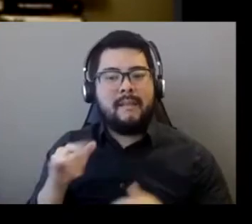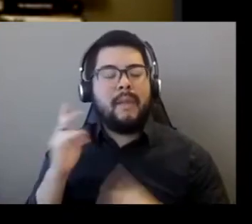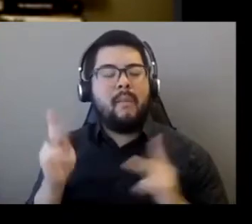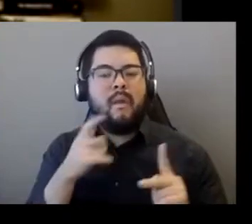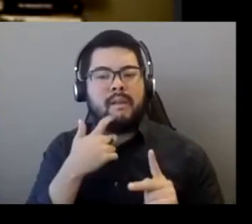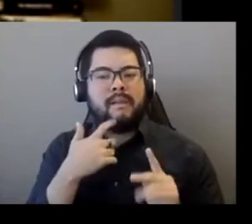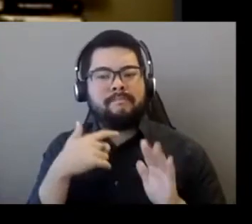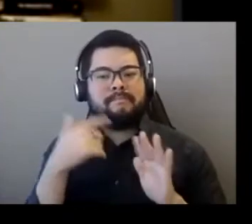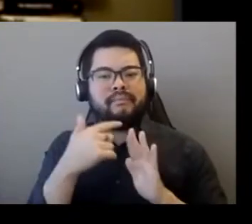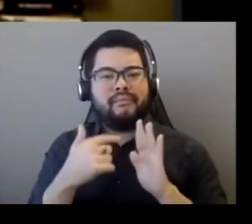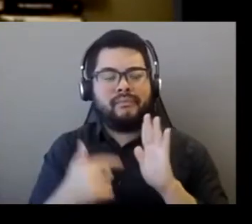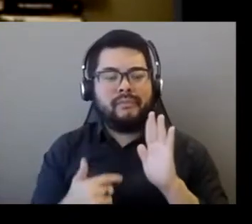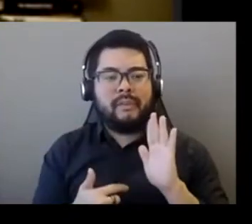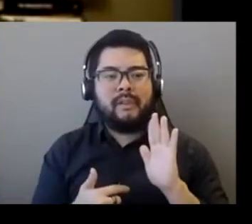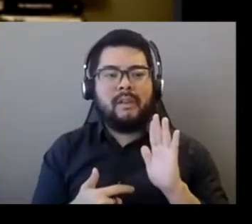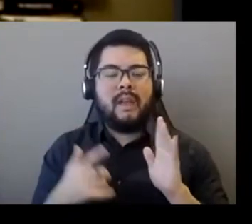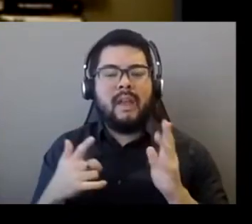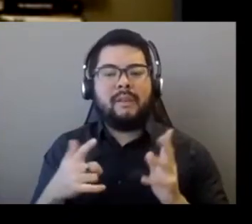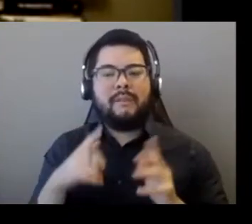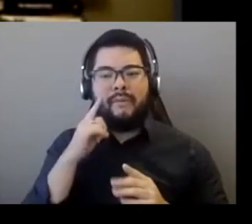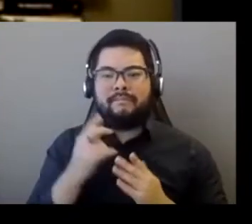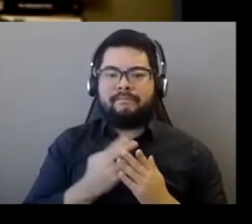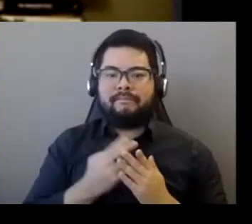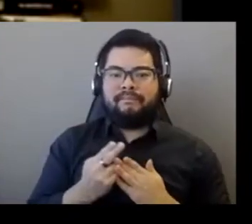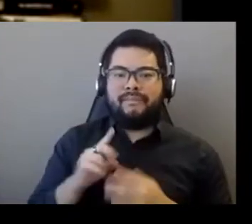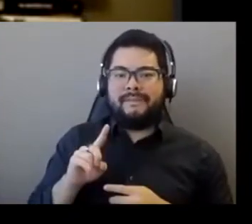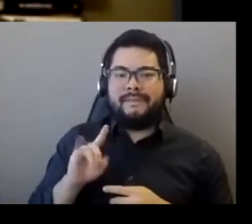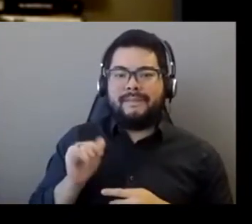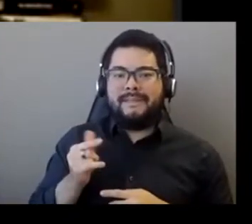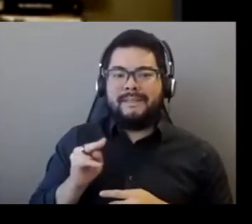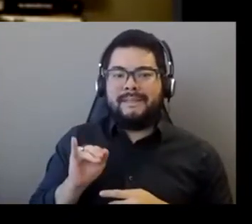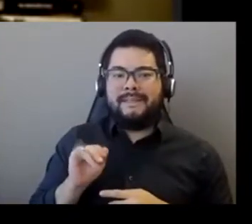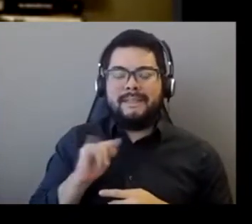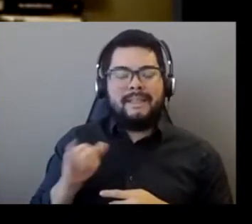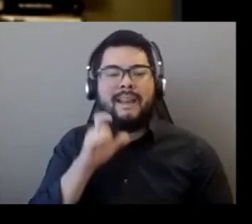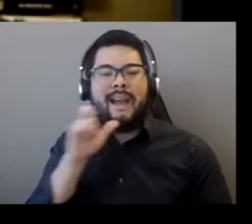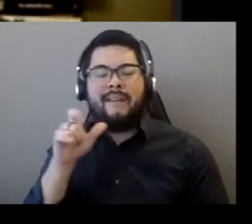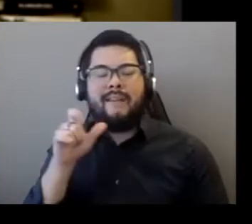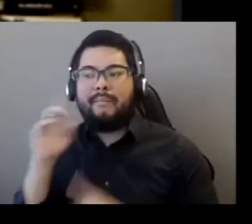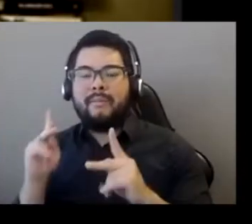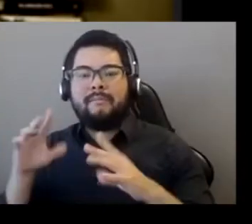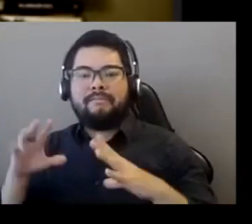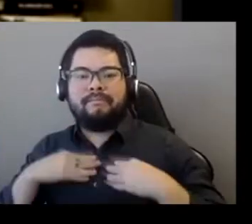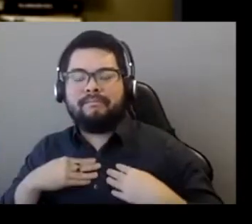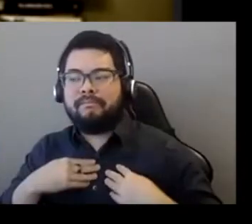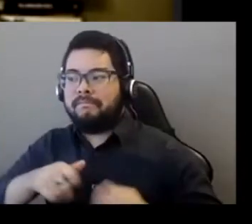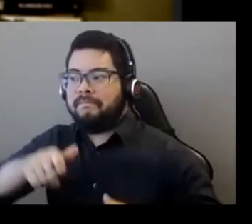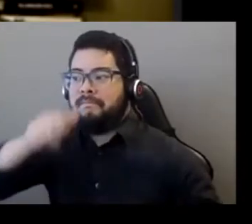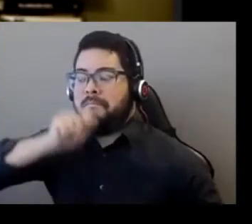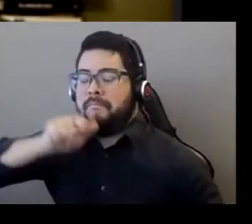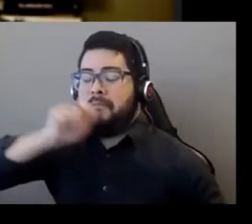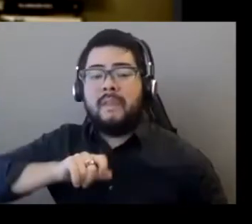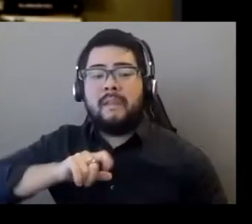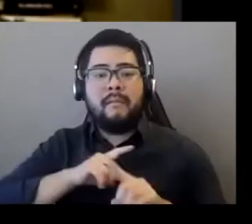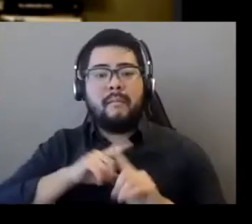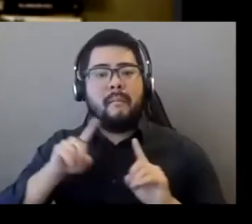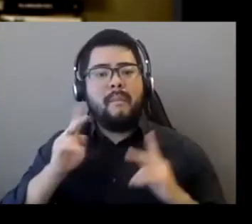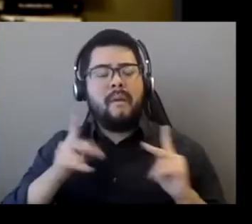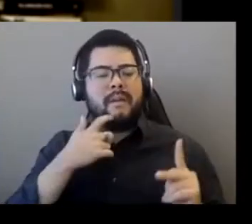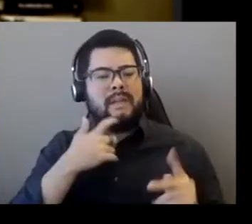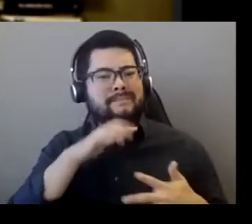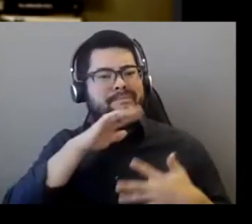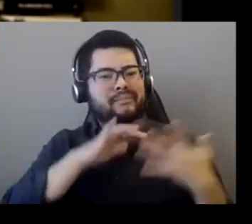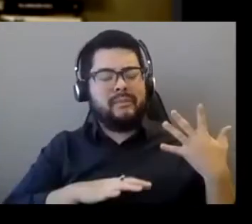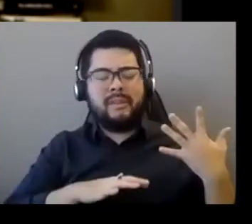making claims for acceptance. It's a big difference, not for being tolerated, but claims of dignity. Tolerance